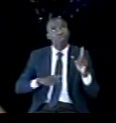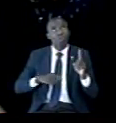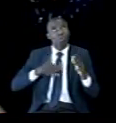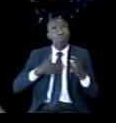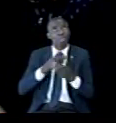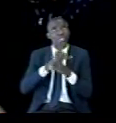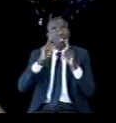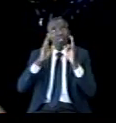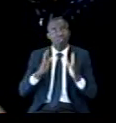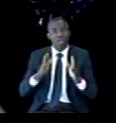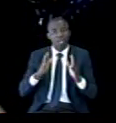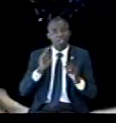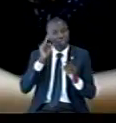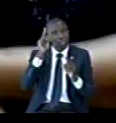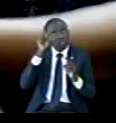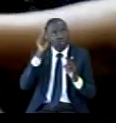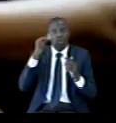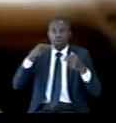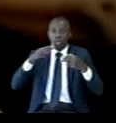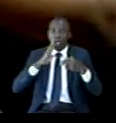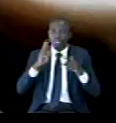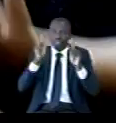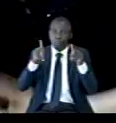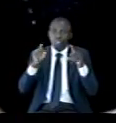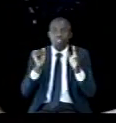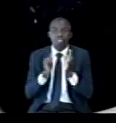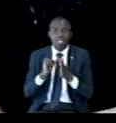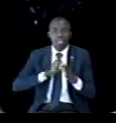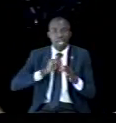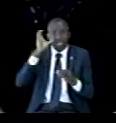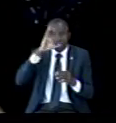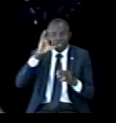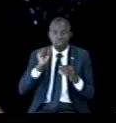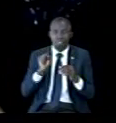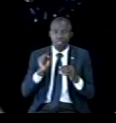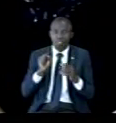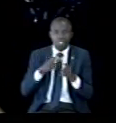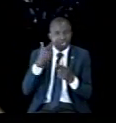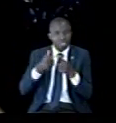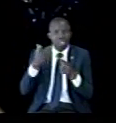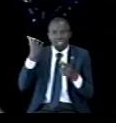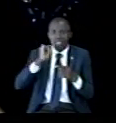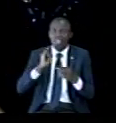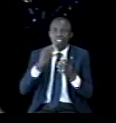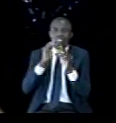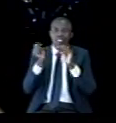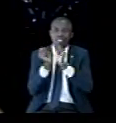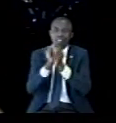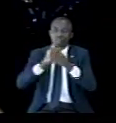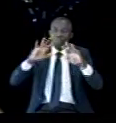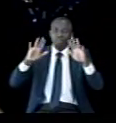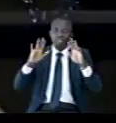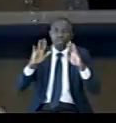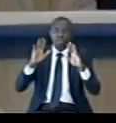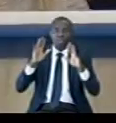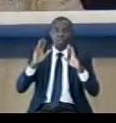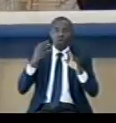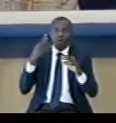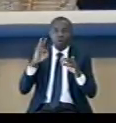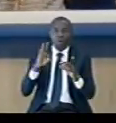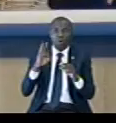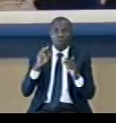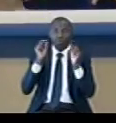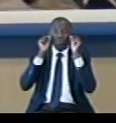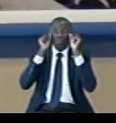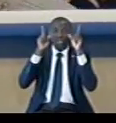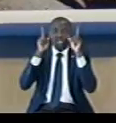my deliverer, you are the one I seek. The transformation of wakened